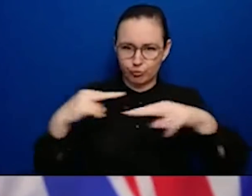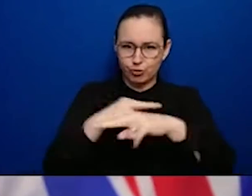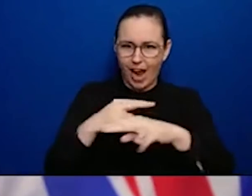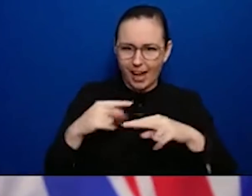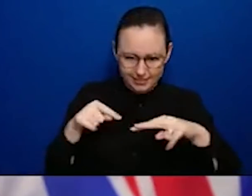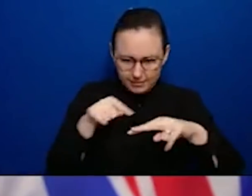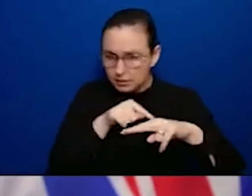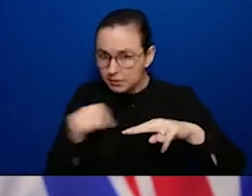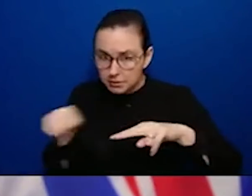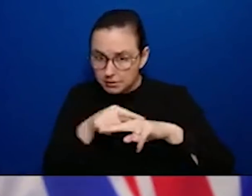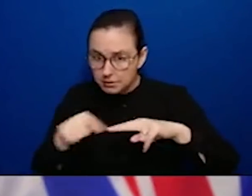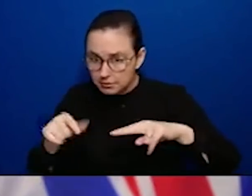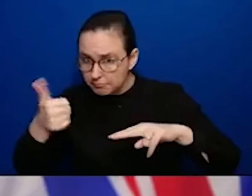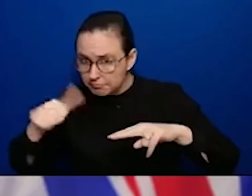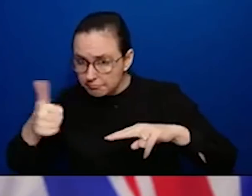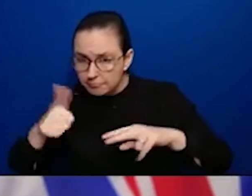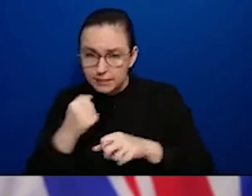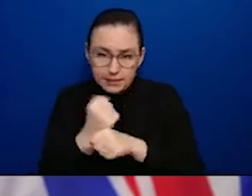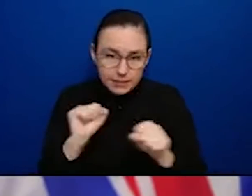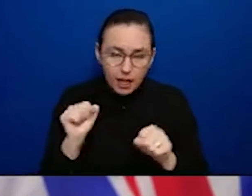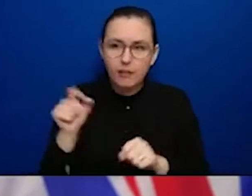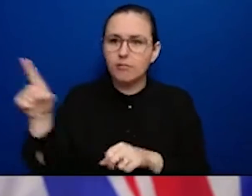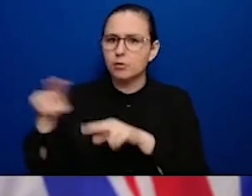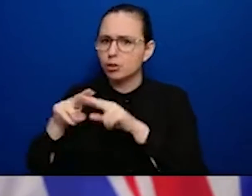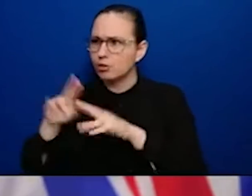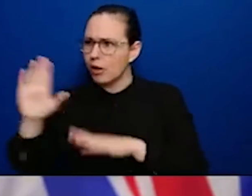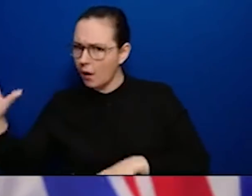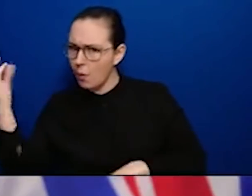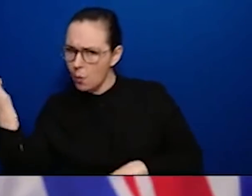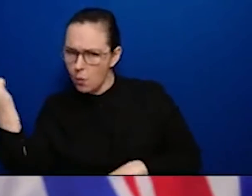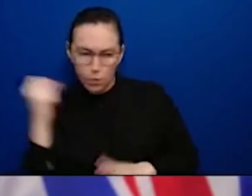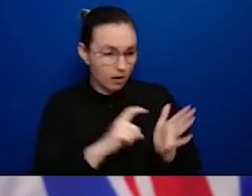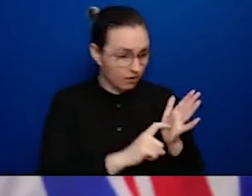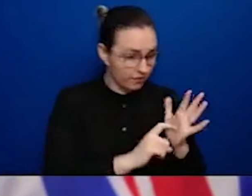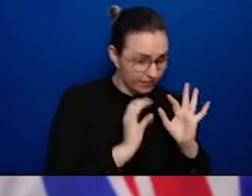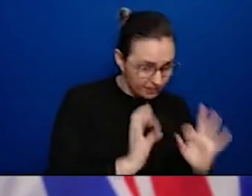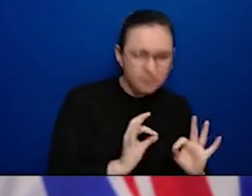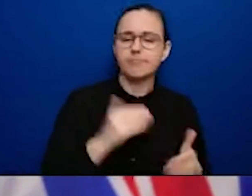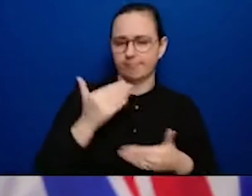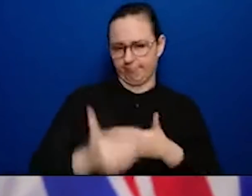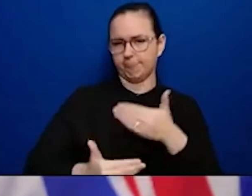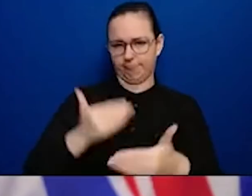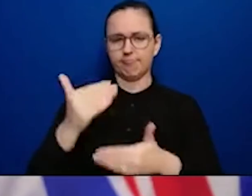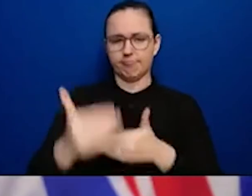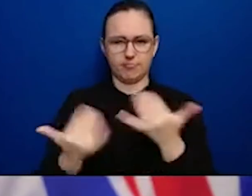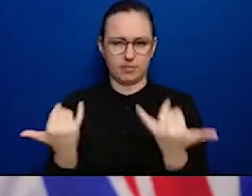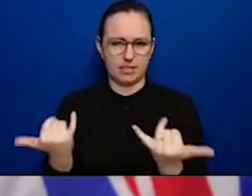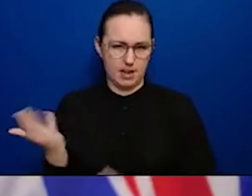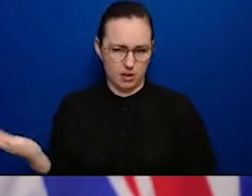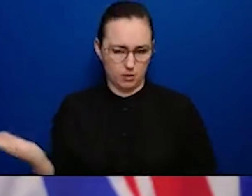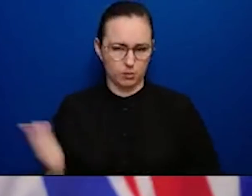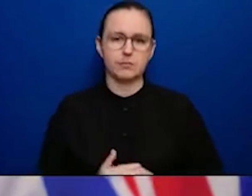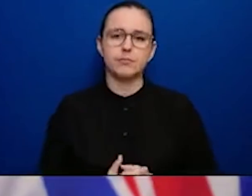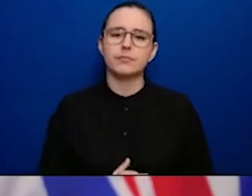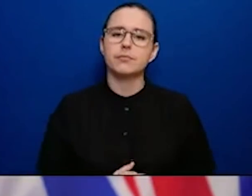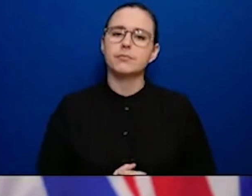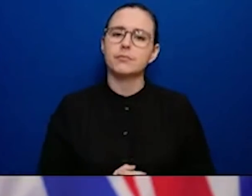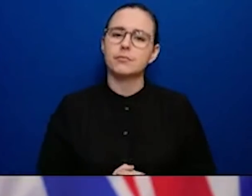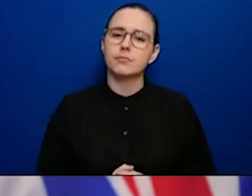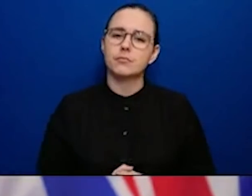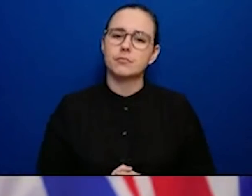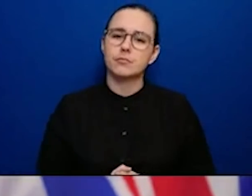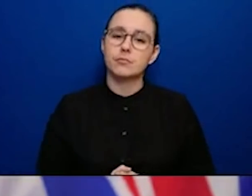heightened avalanche risk there. So we'll continue to advise the public through Drive BC, through specific